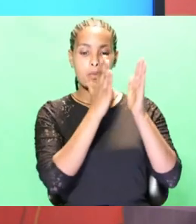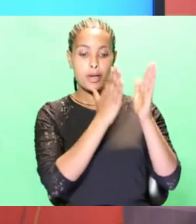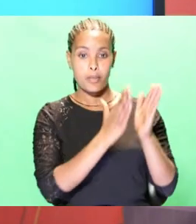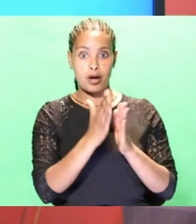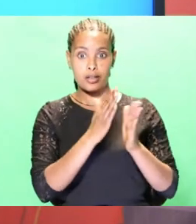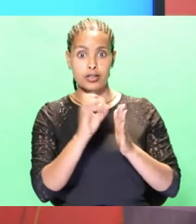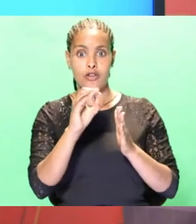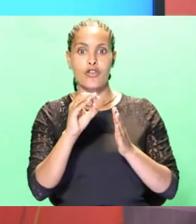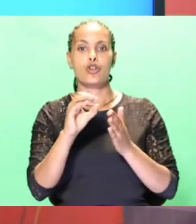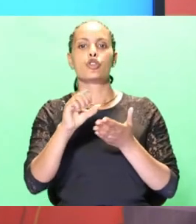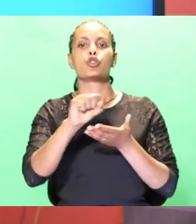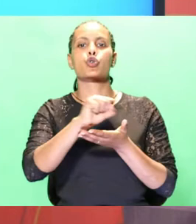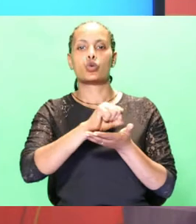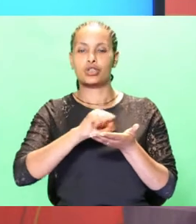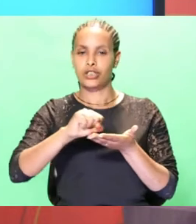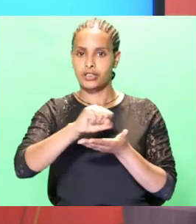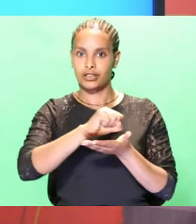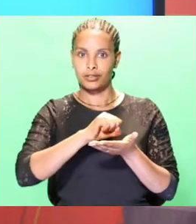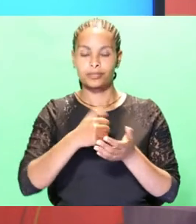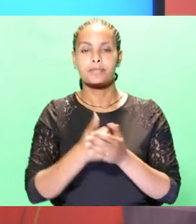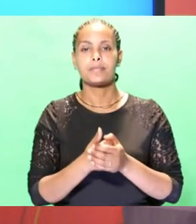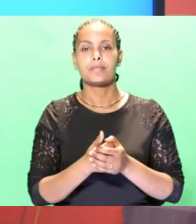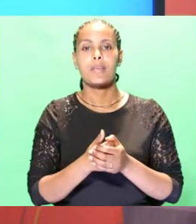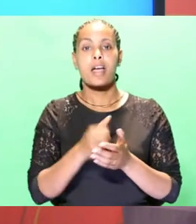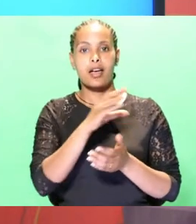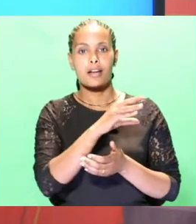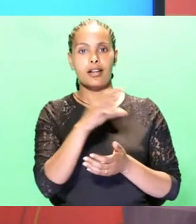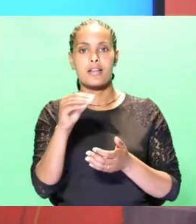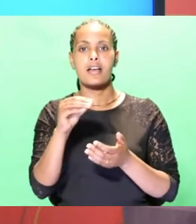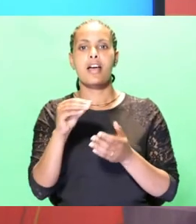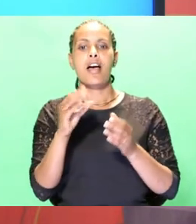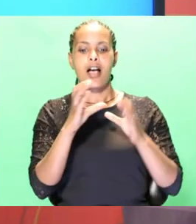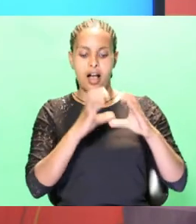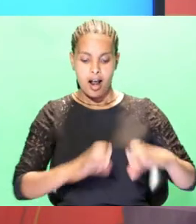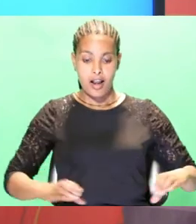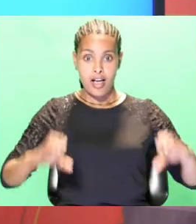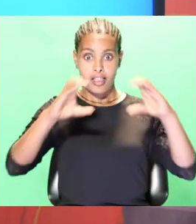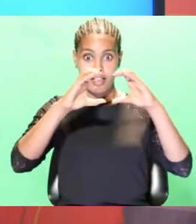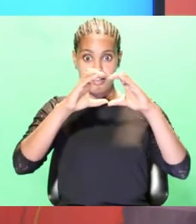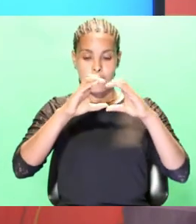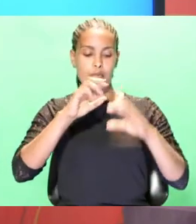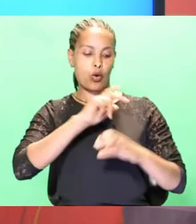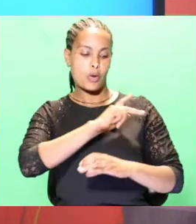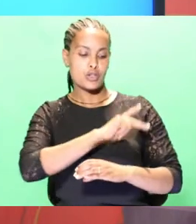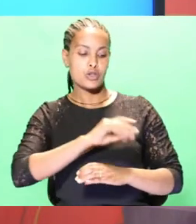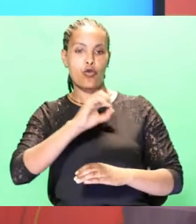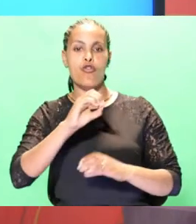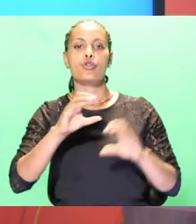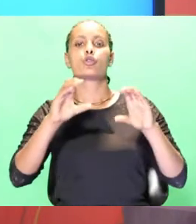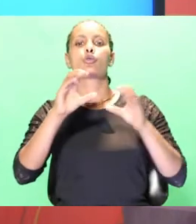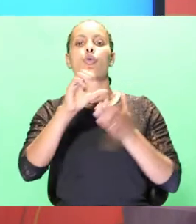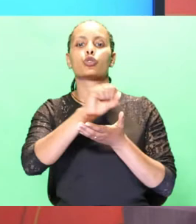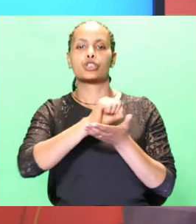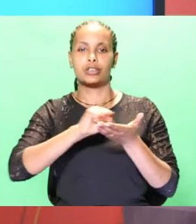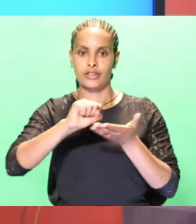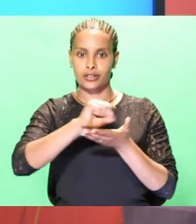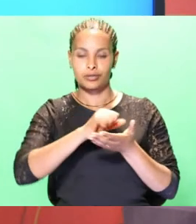preparation of solution and calligraphic properties of solution.